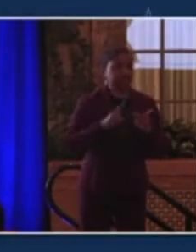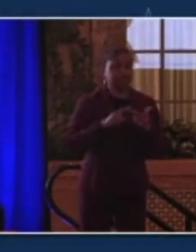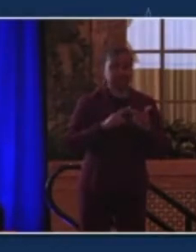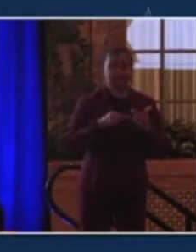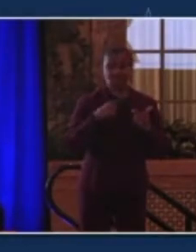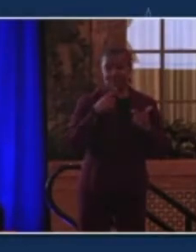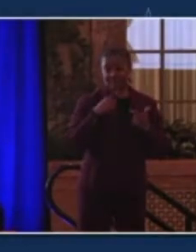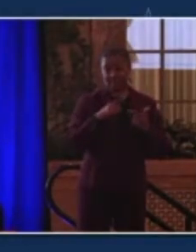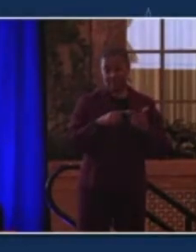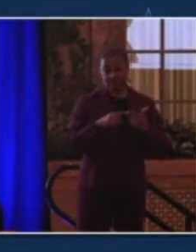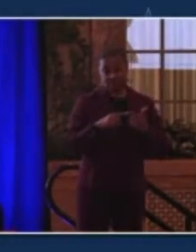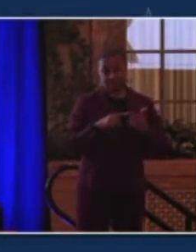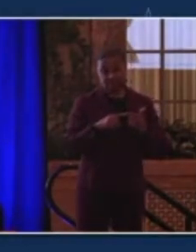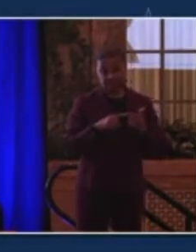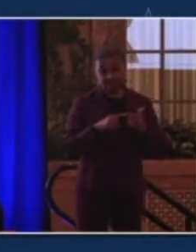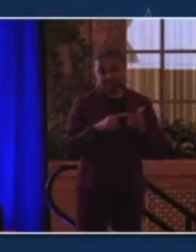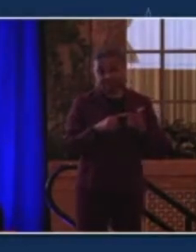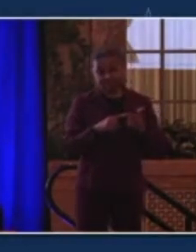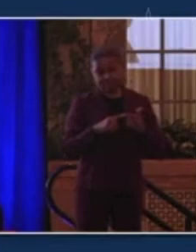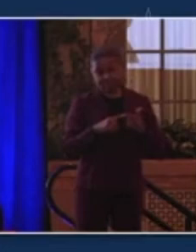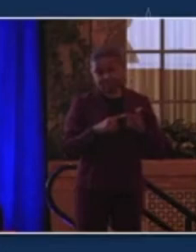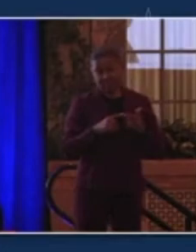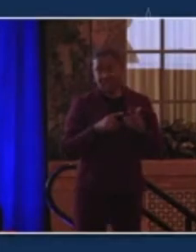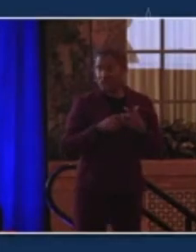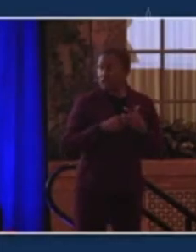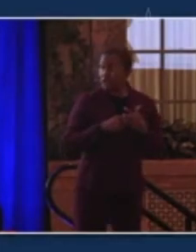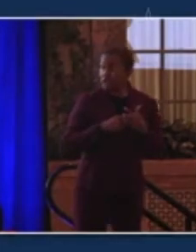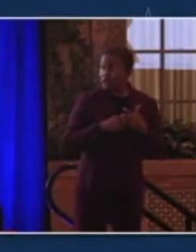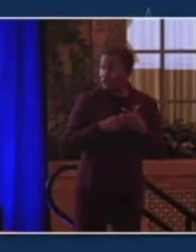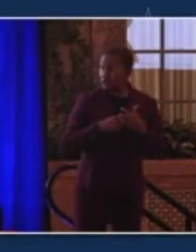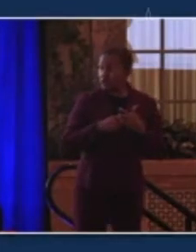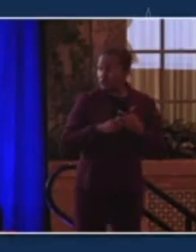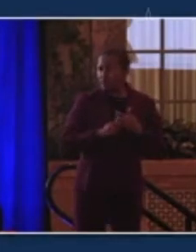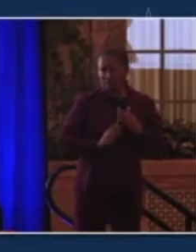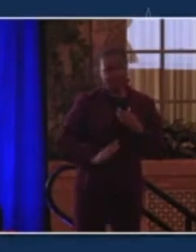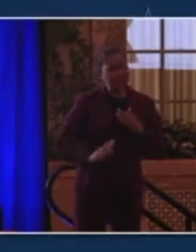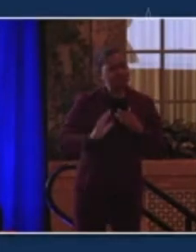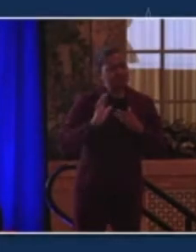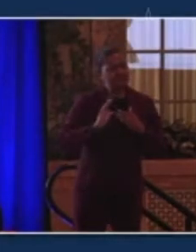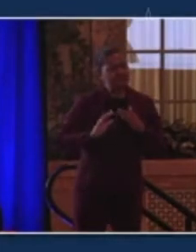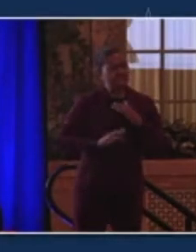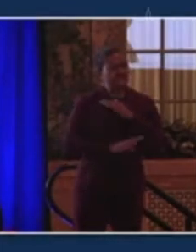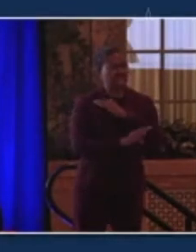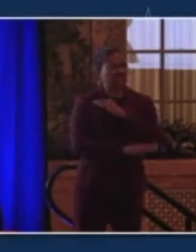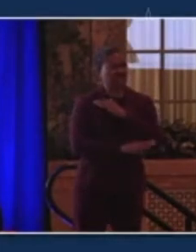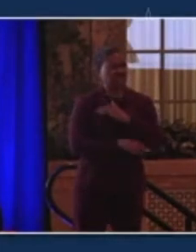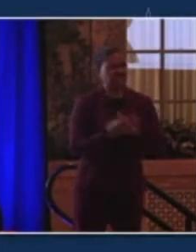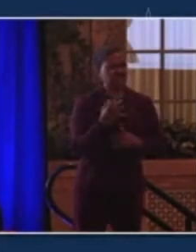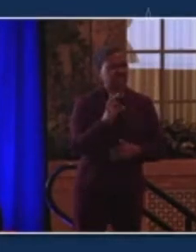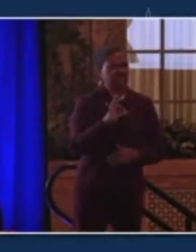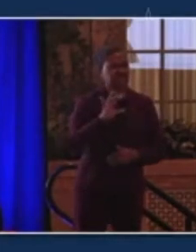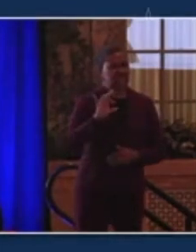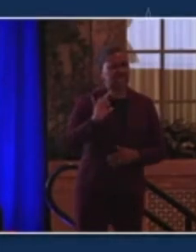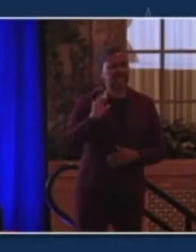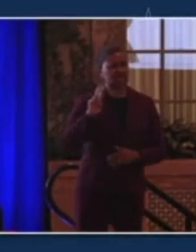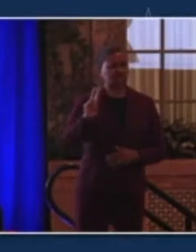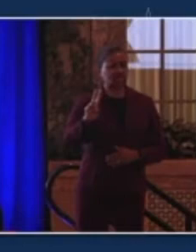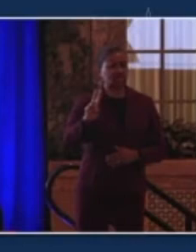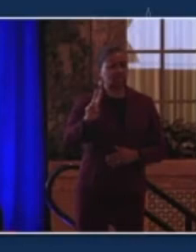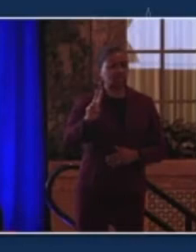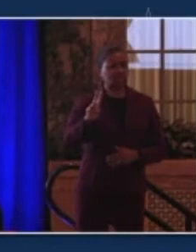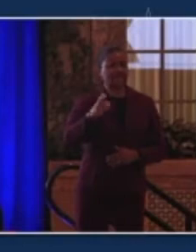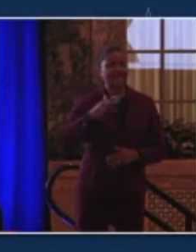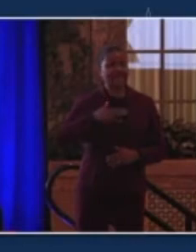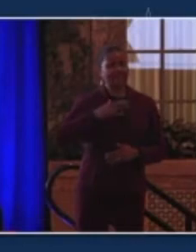would say, is that starting back in the fall of 1982, at my